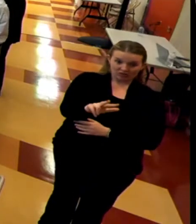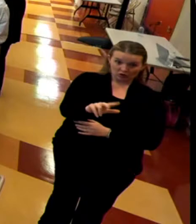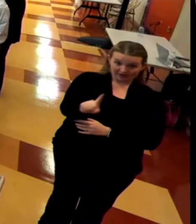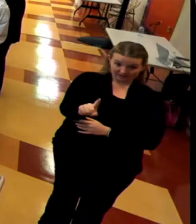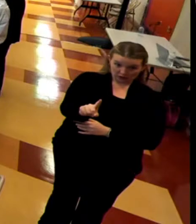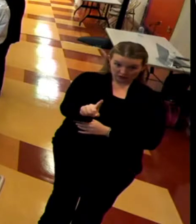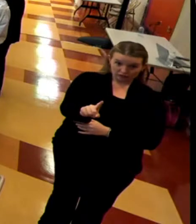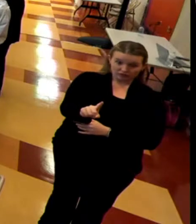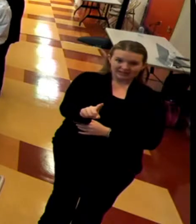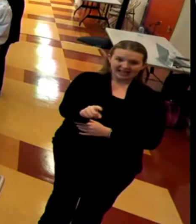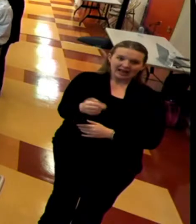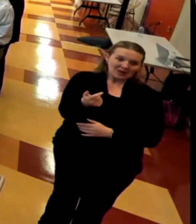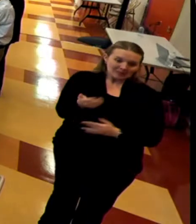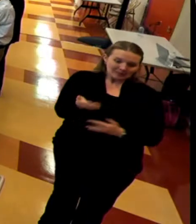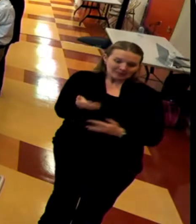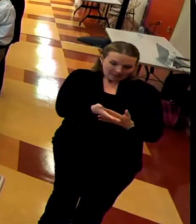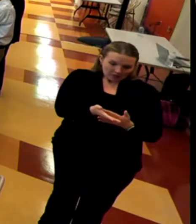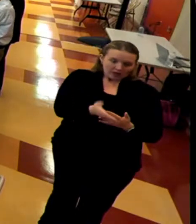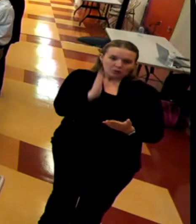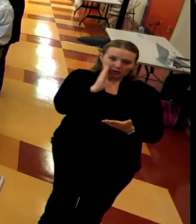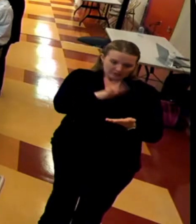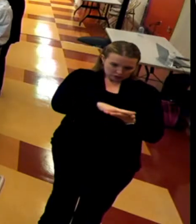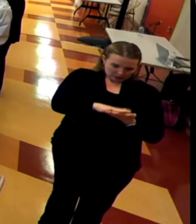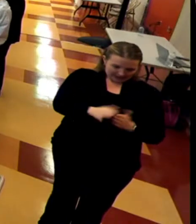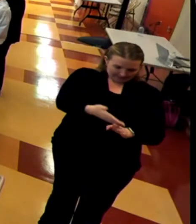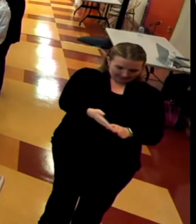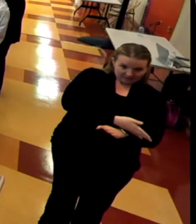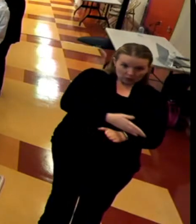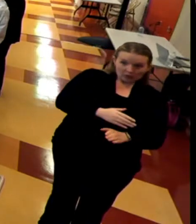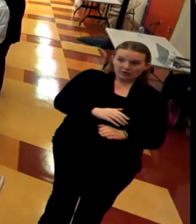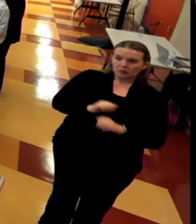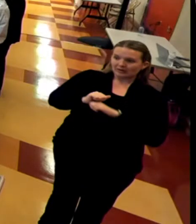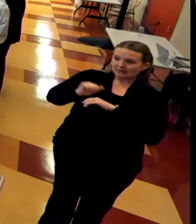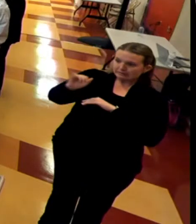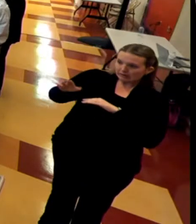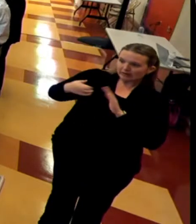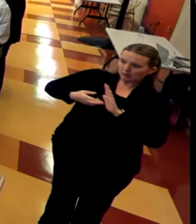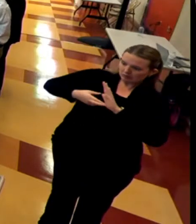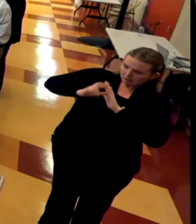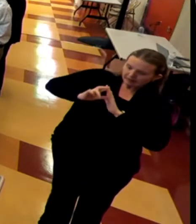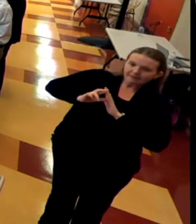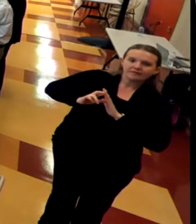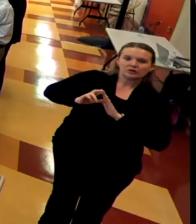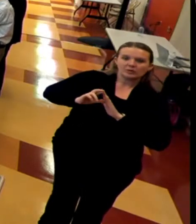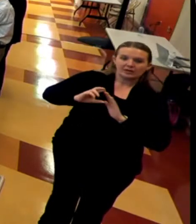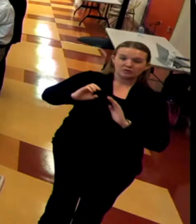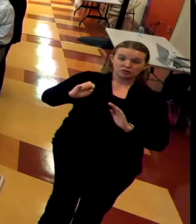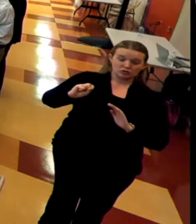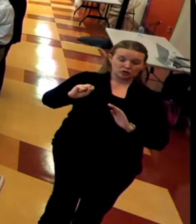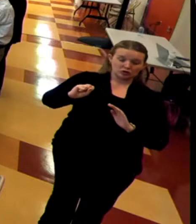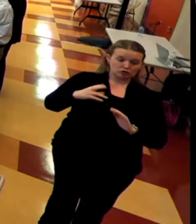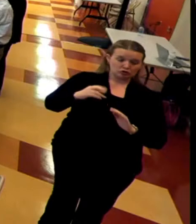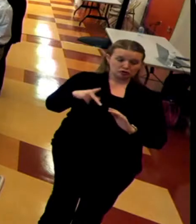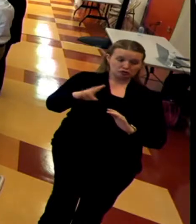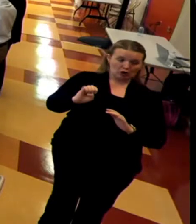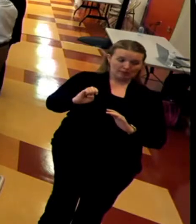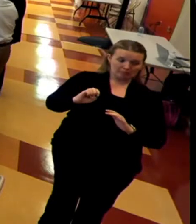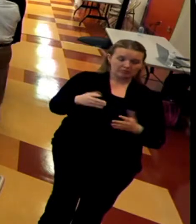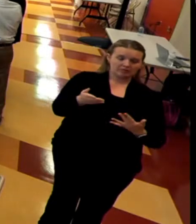little bit of a break. We will do cleanup by then. We will send it to them for review as a shapefile, I imagine, for the zoom-ins and stuff like